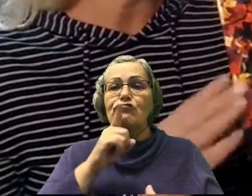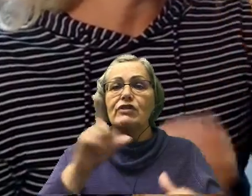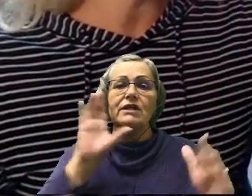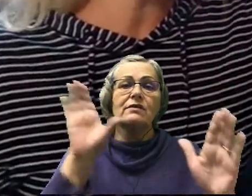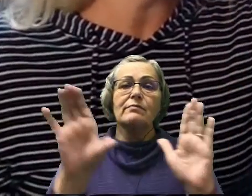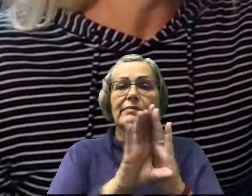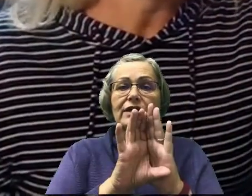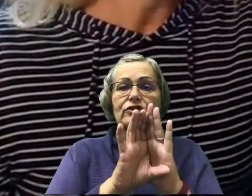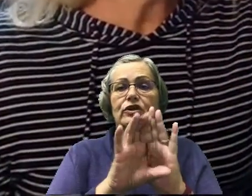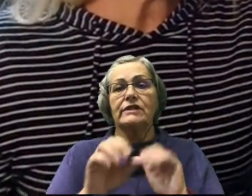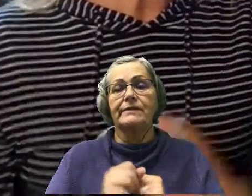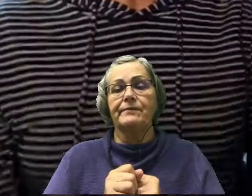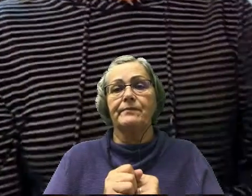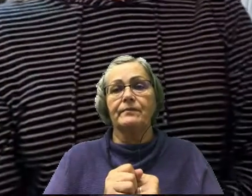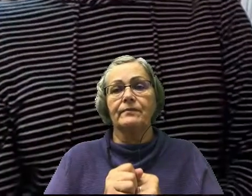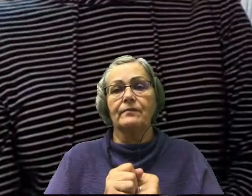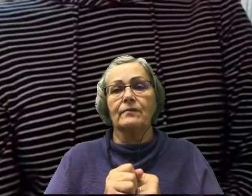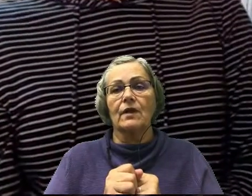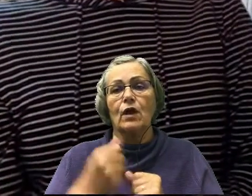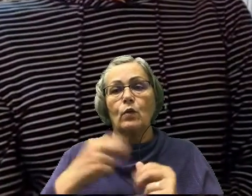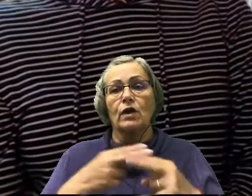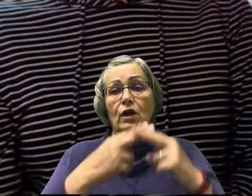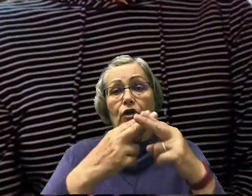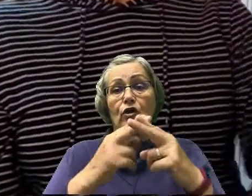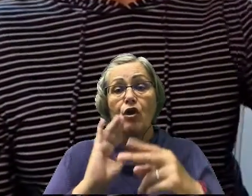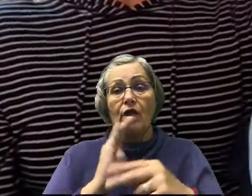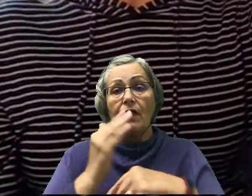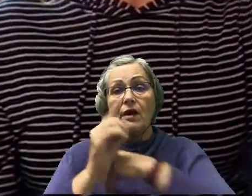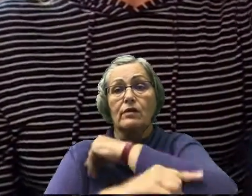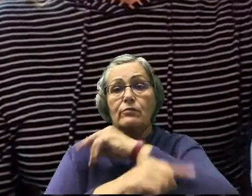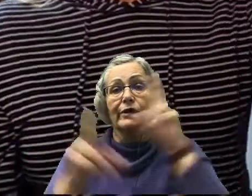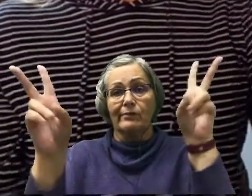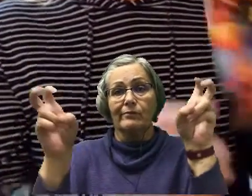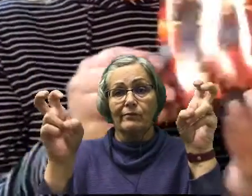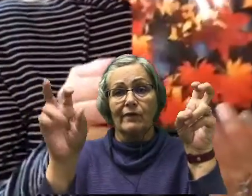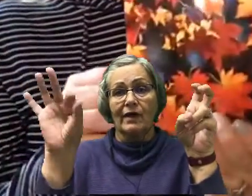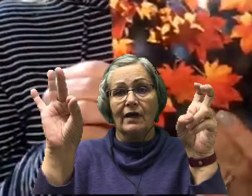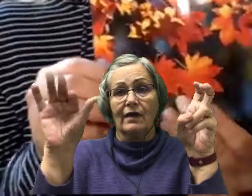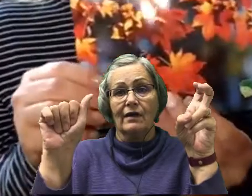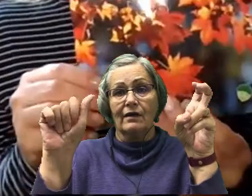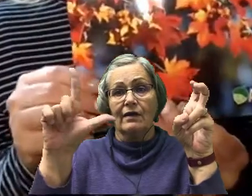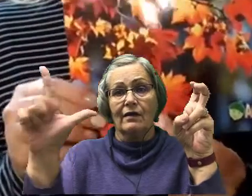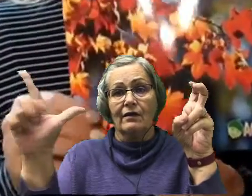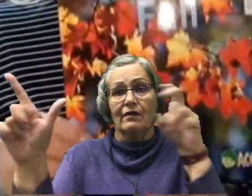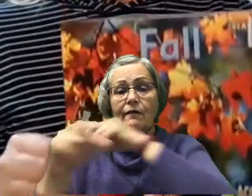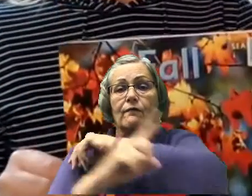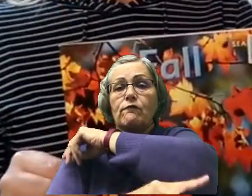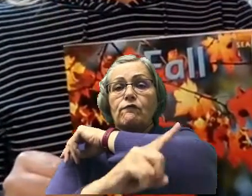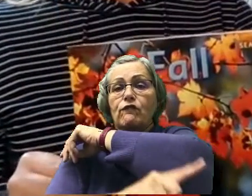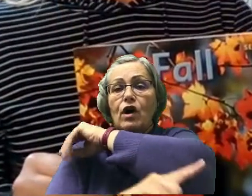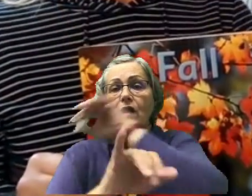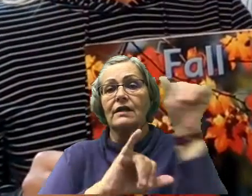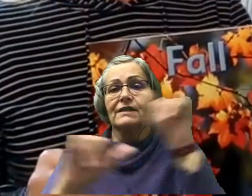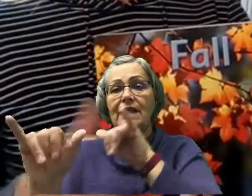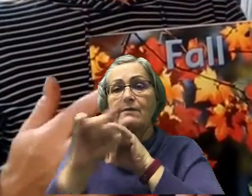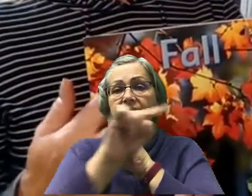pictures, okay? So we're going to call our book Fall, just like this author did,